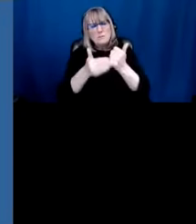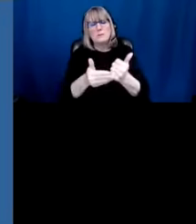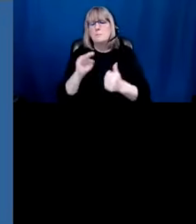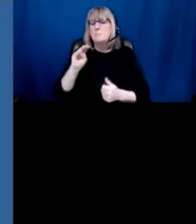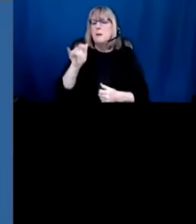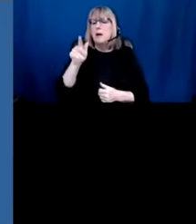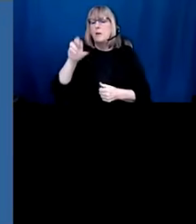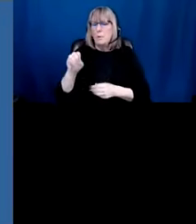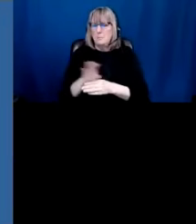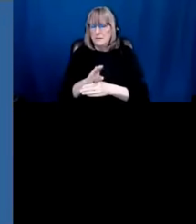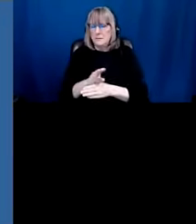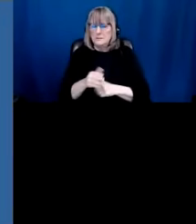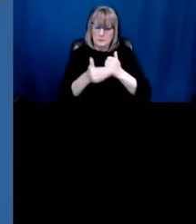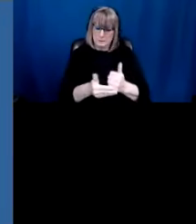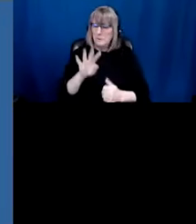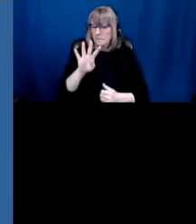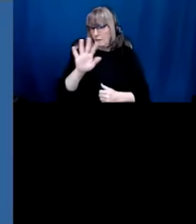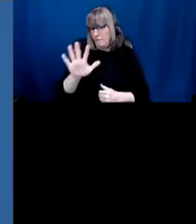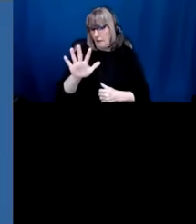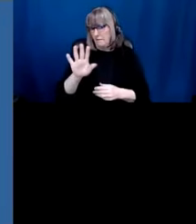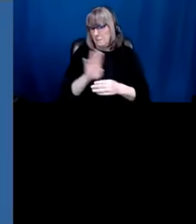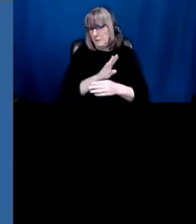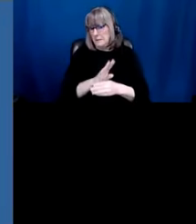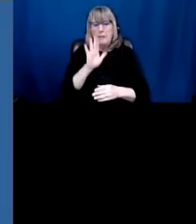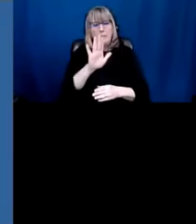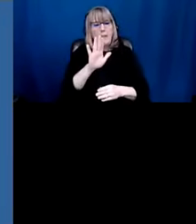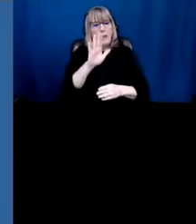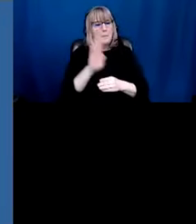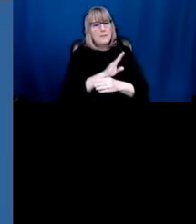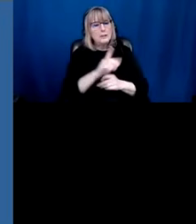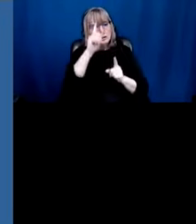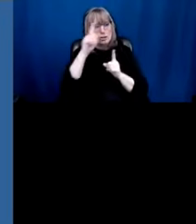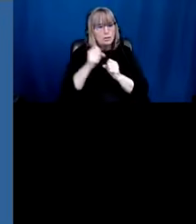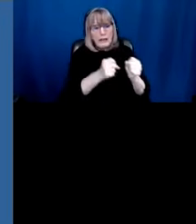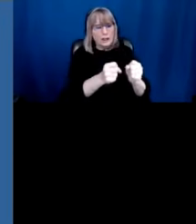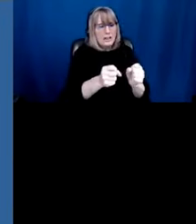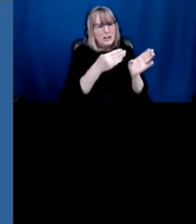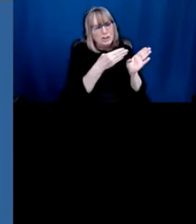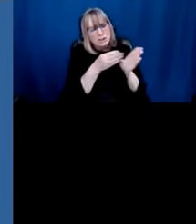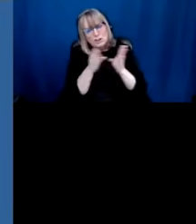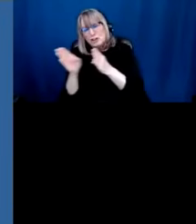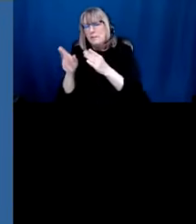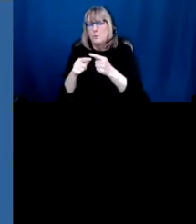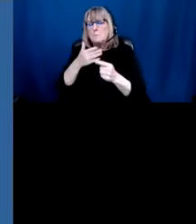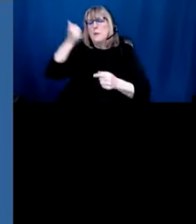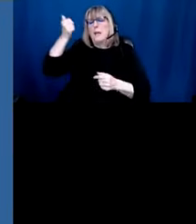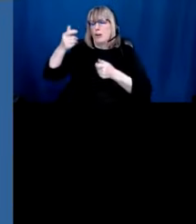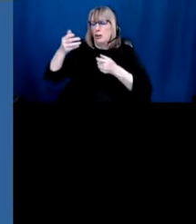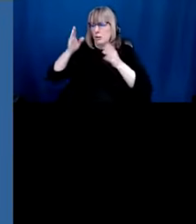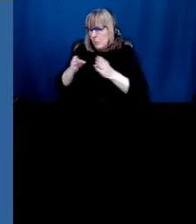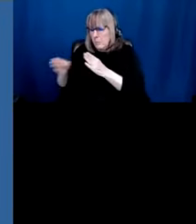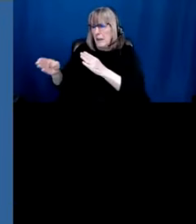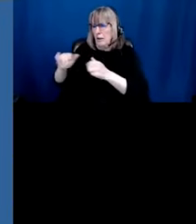They assisted 45 businesses in shifting their business strategies to be better prepared to handle the challenges brought on